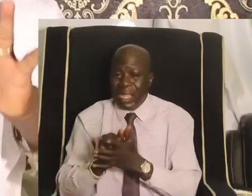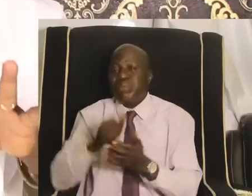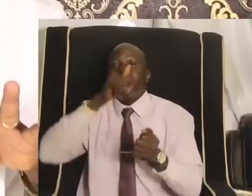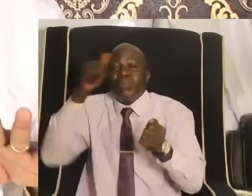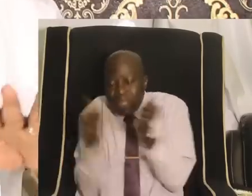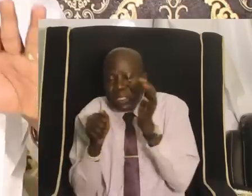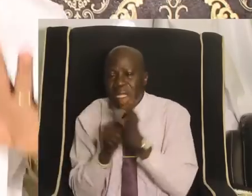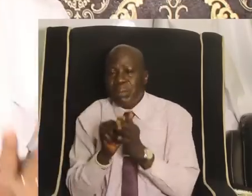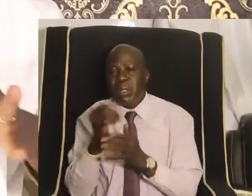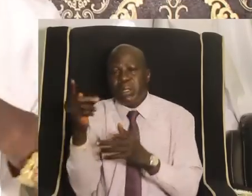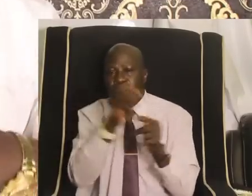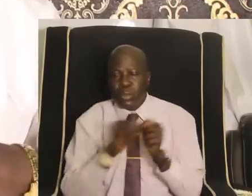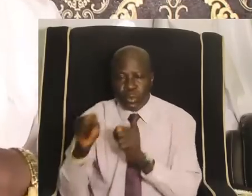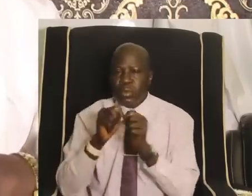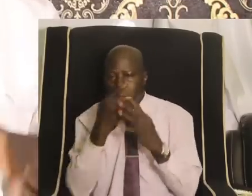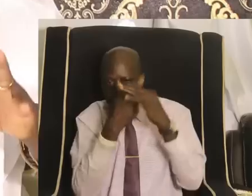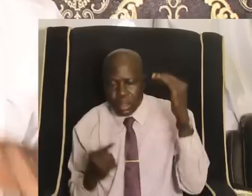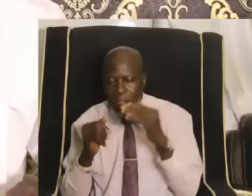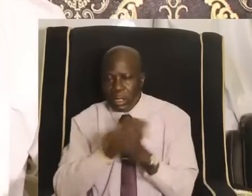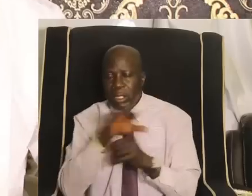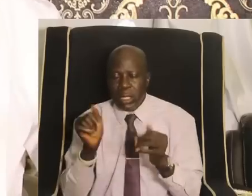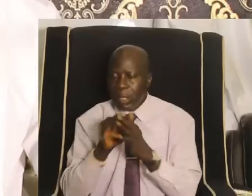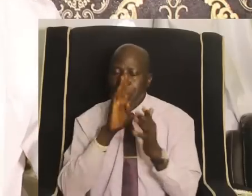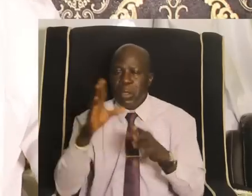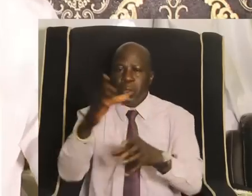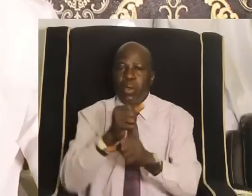mercy. On the 19th. On the